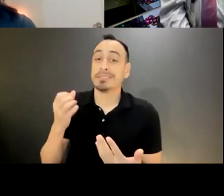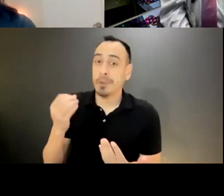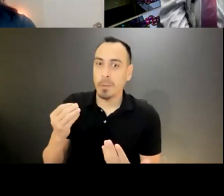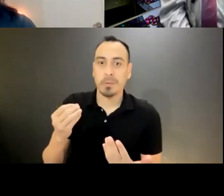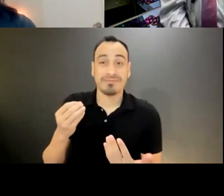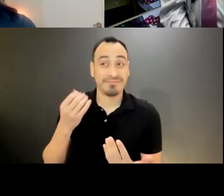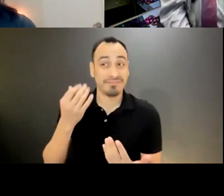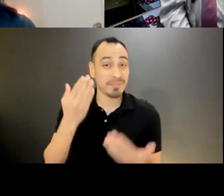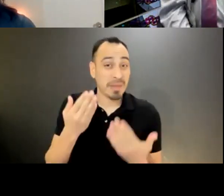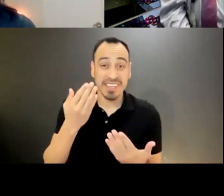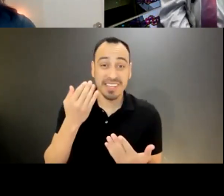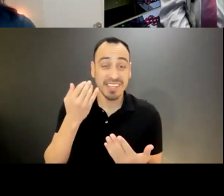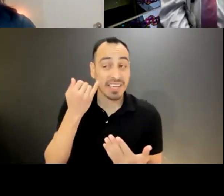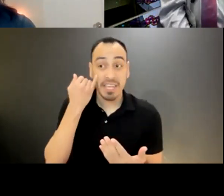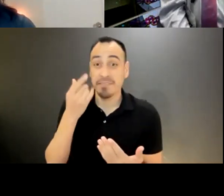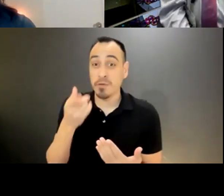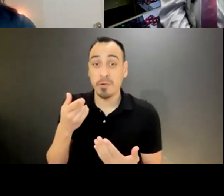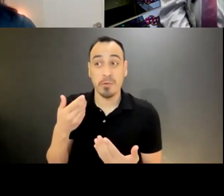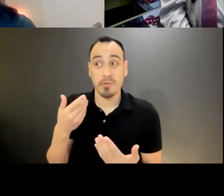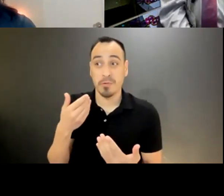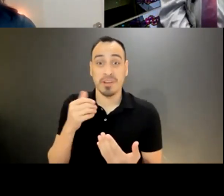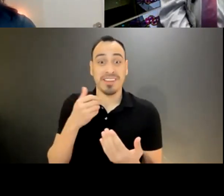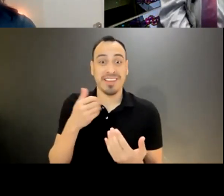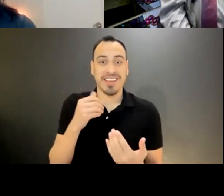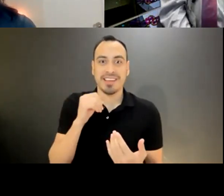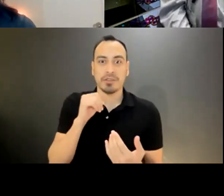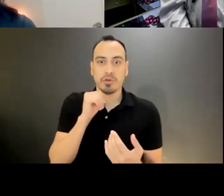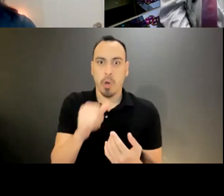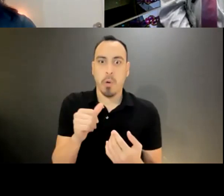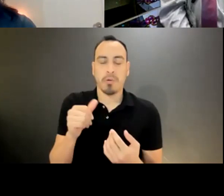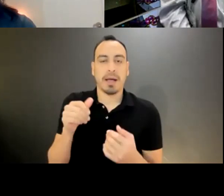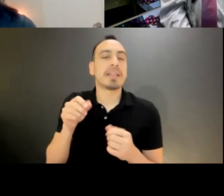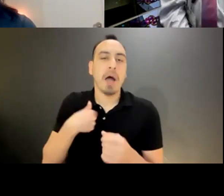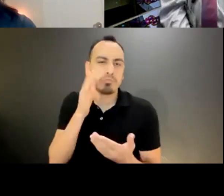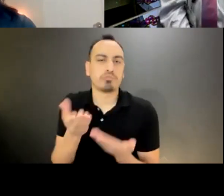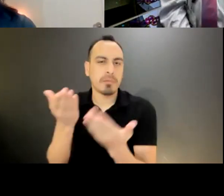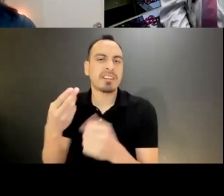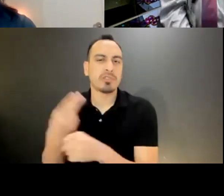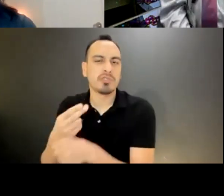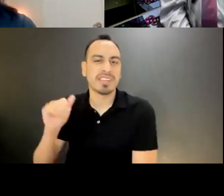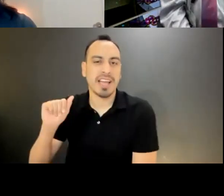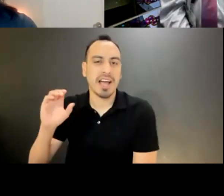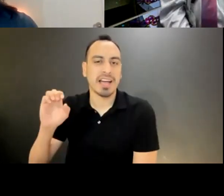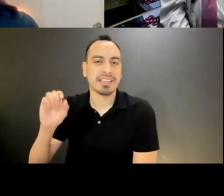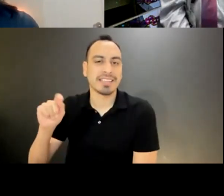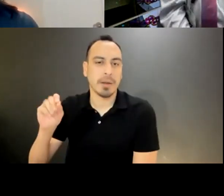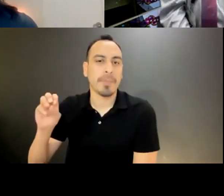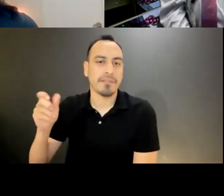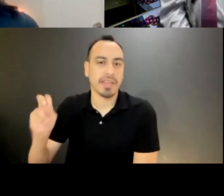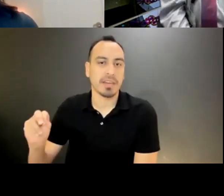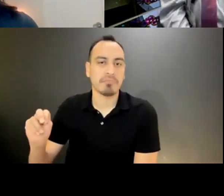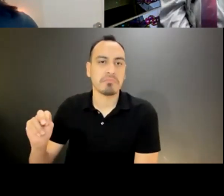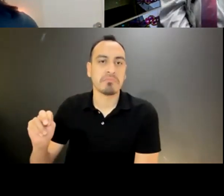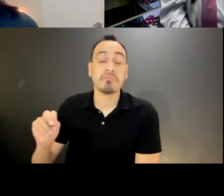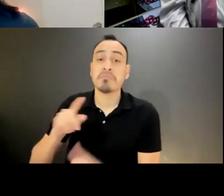with acetaminophen, I would use that as the first choice. And then if it doesn't work, you got to make yourself feel comfortable